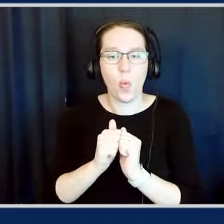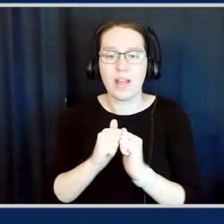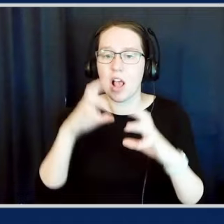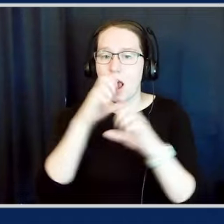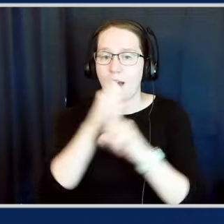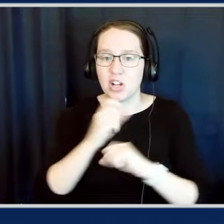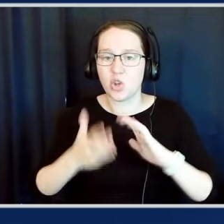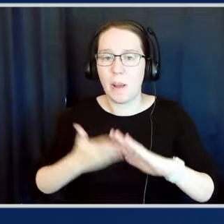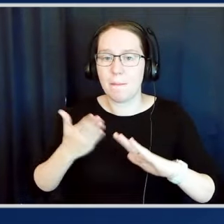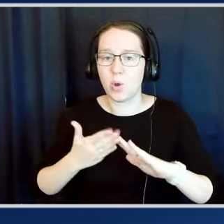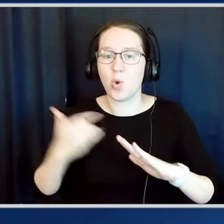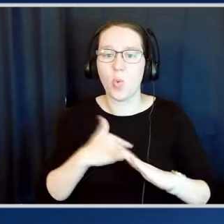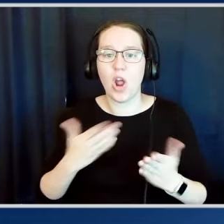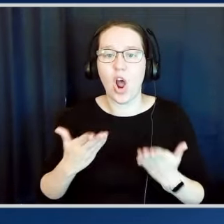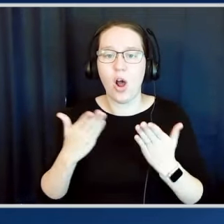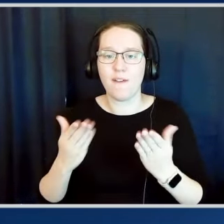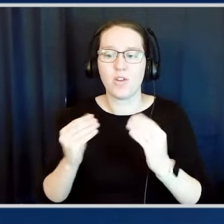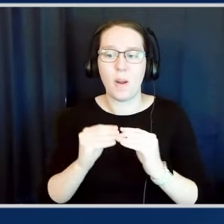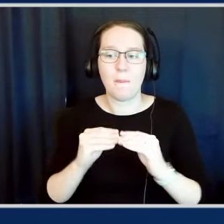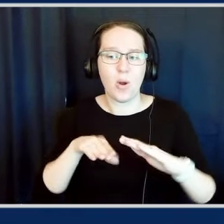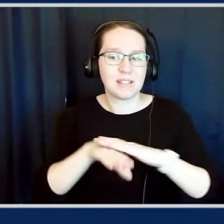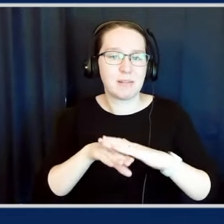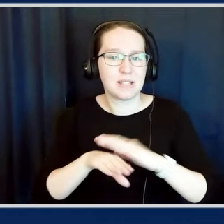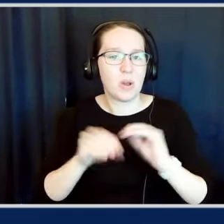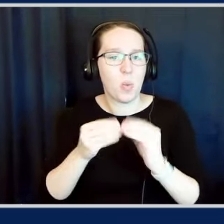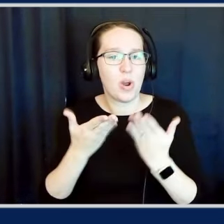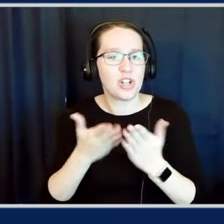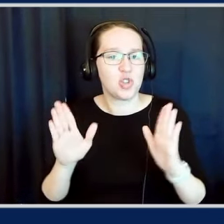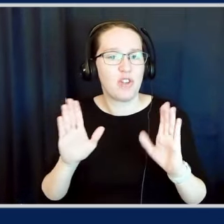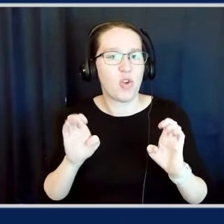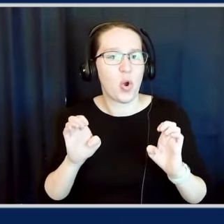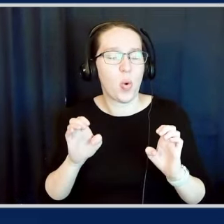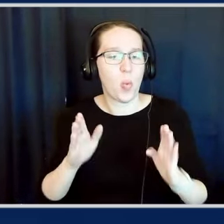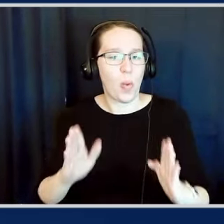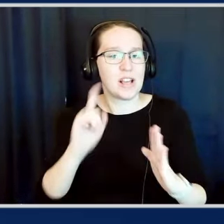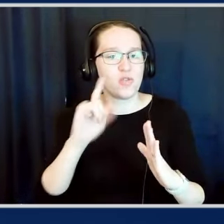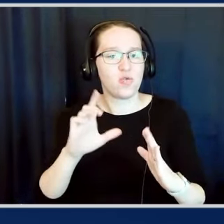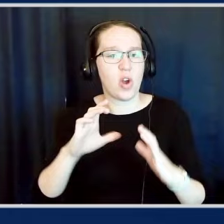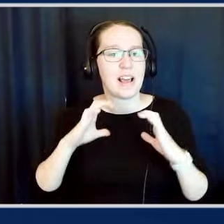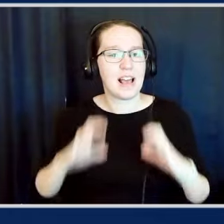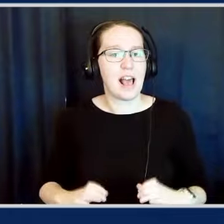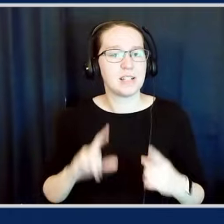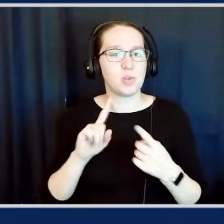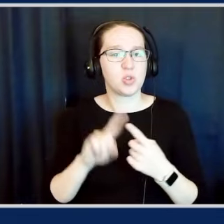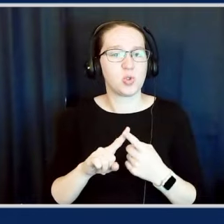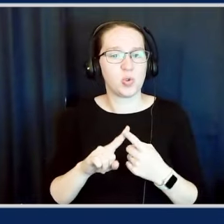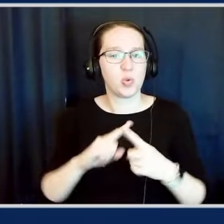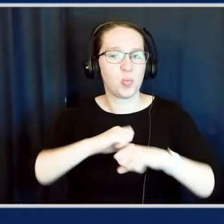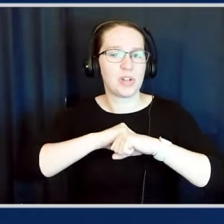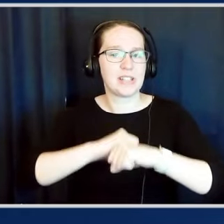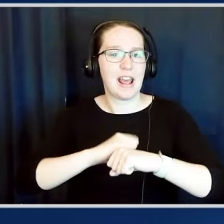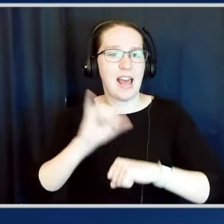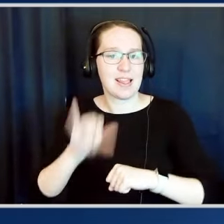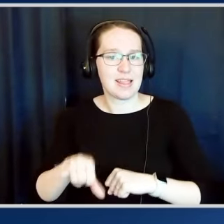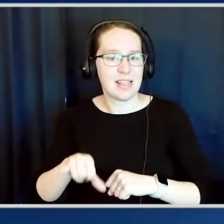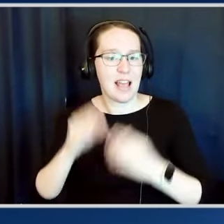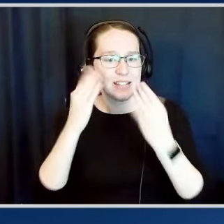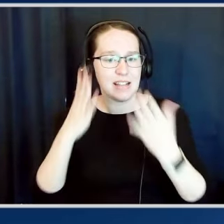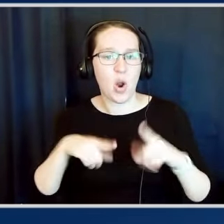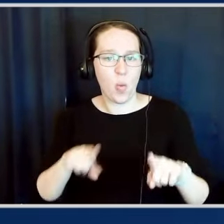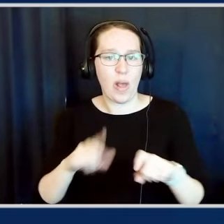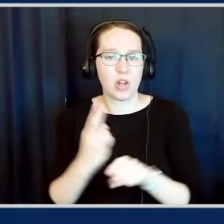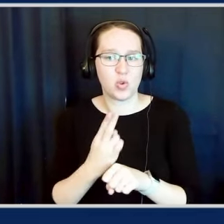offer more accessible and more generalizable ways for customers to protect that data and code while it's in use. And